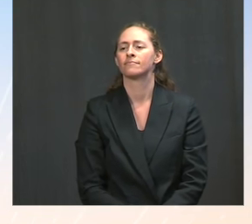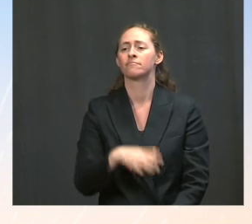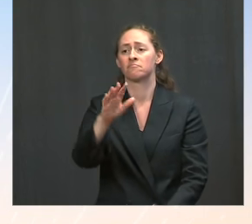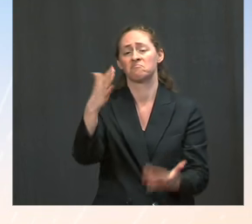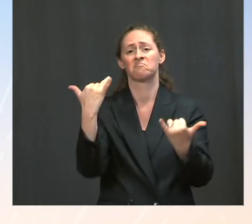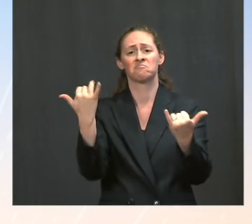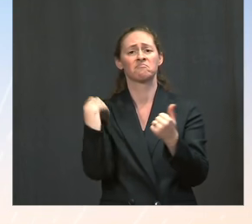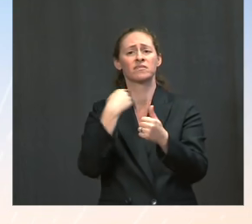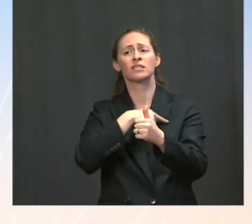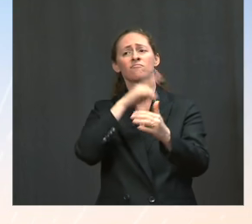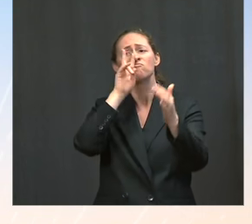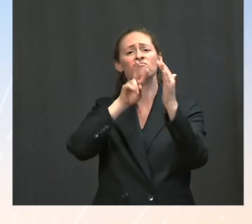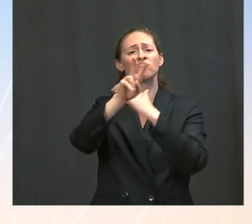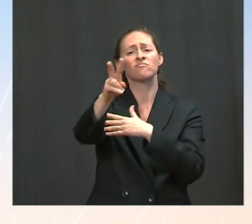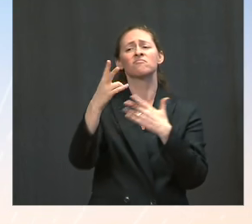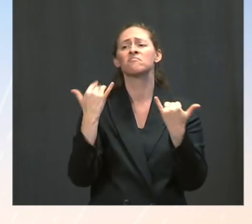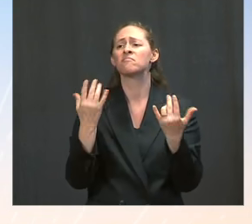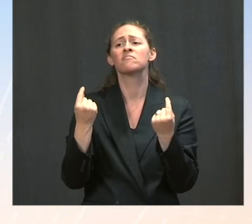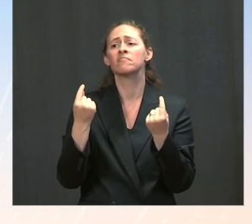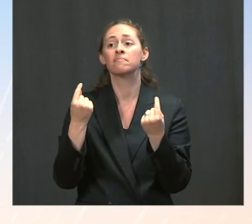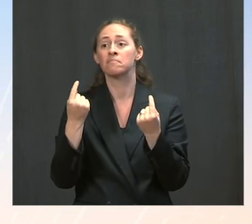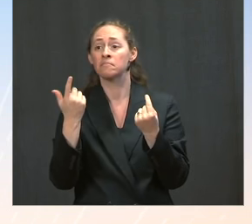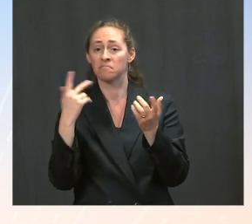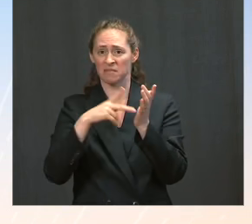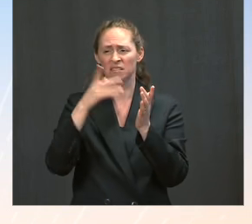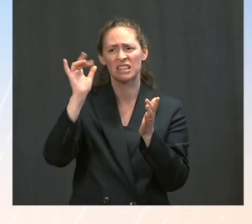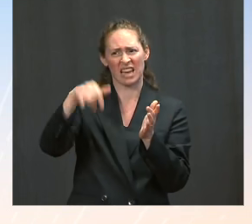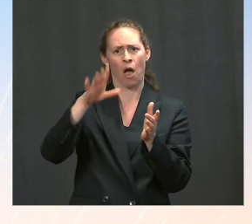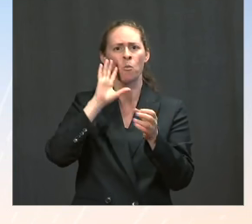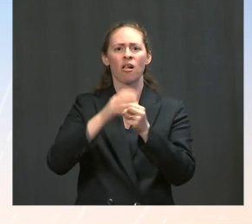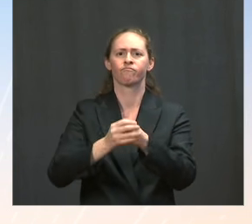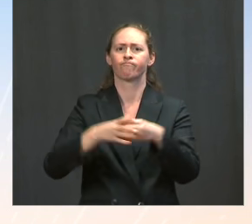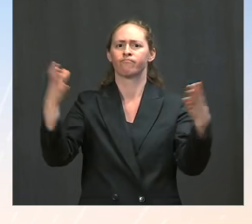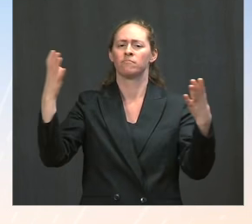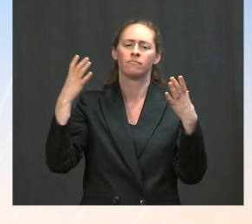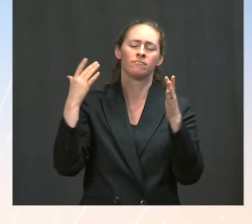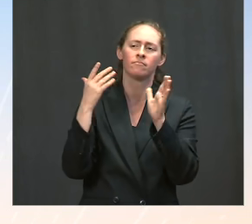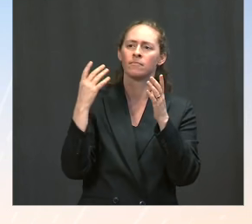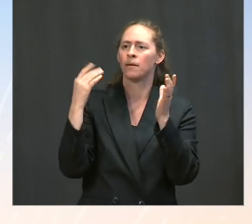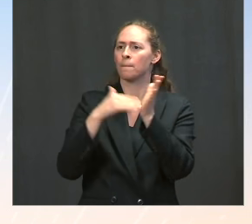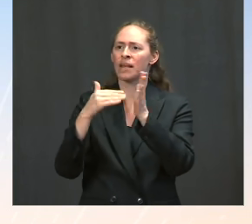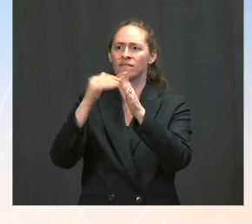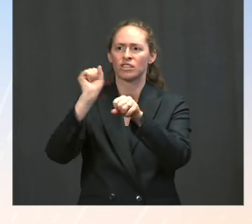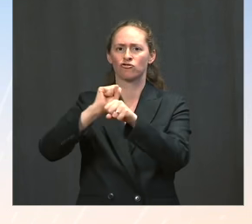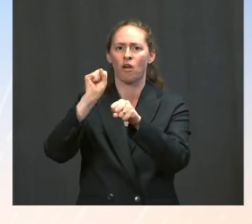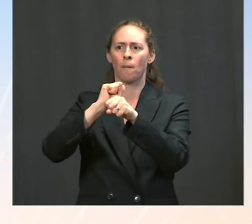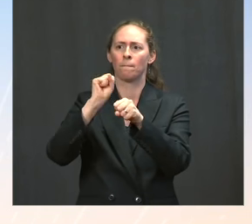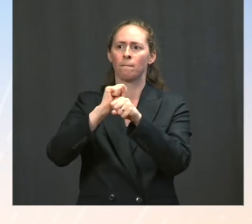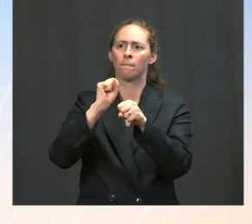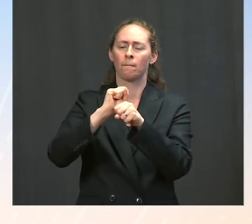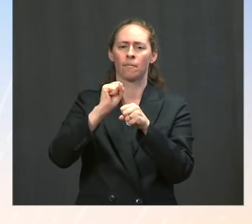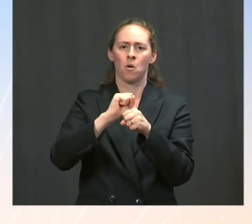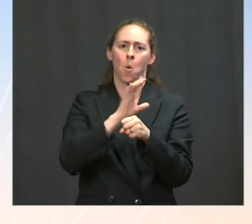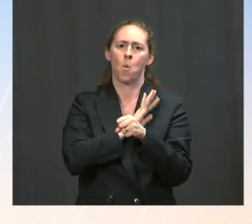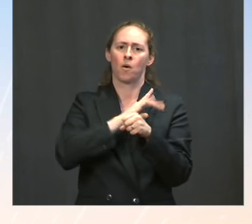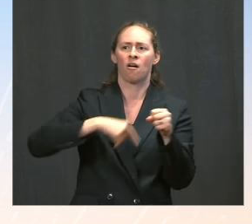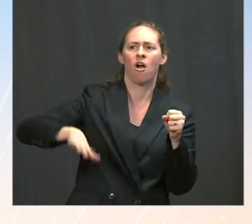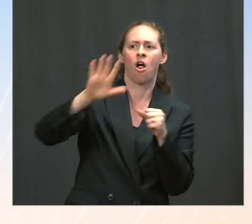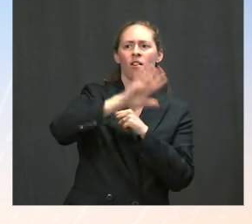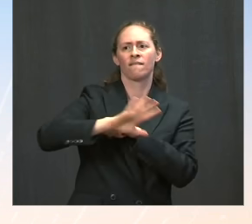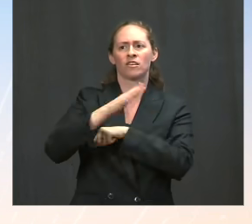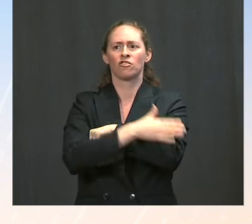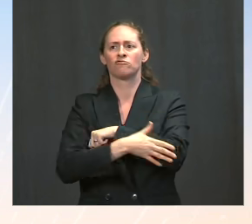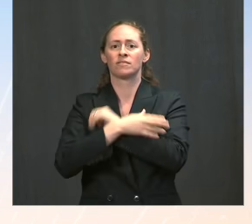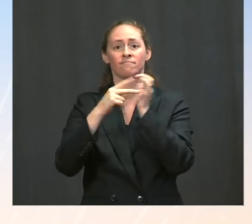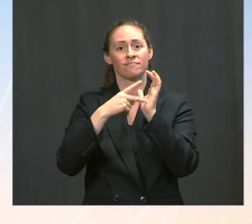jobs and fundamentally revitalize dozens of communities around America so that a few years from now, we'll